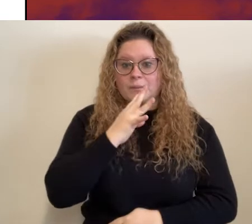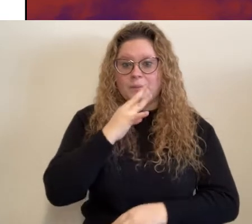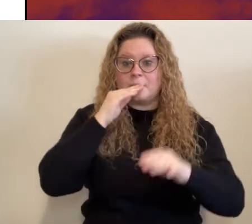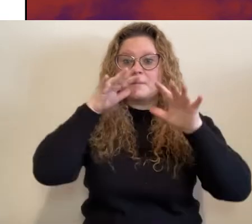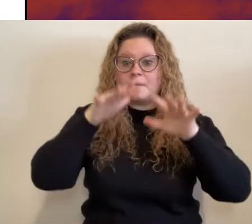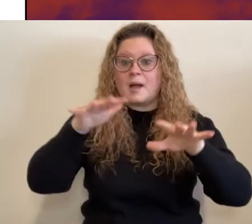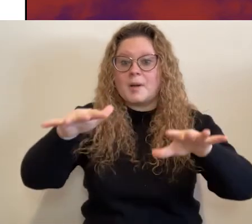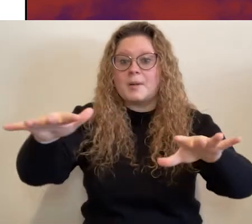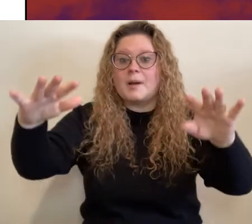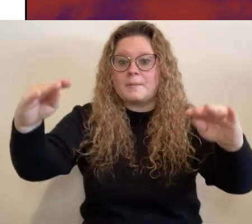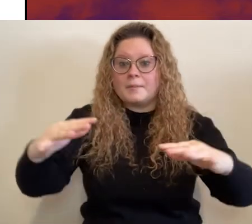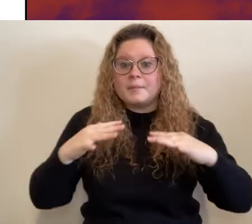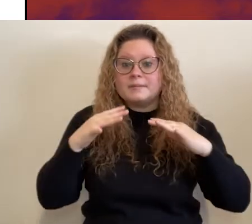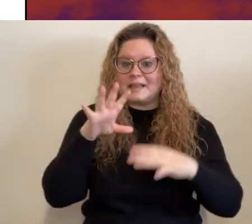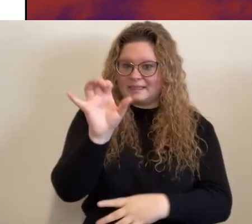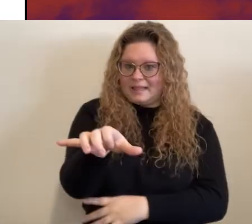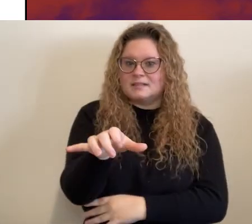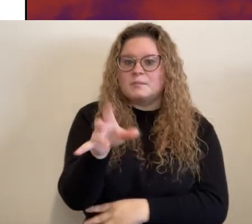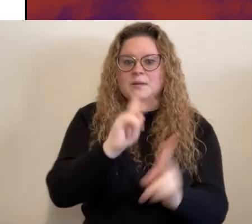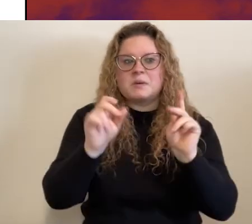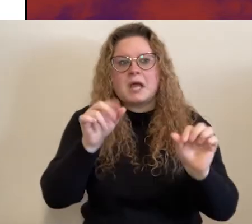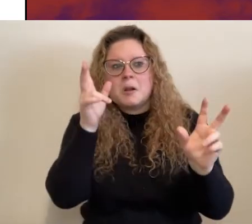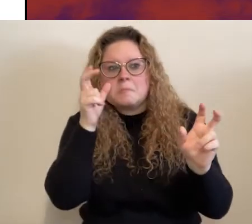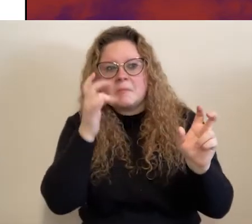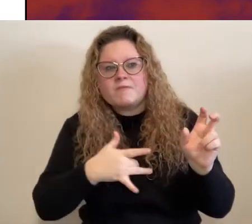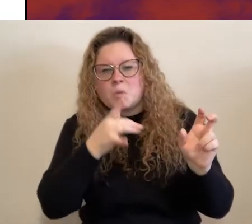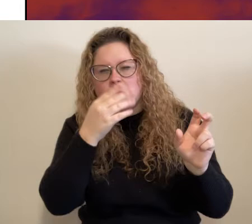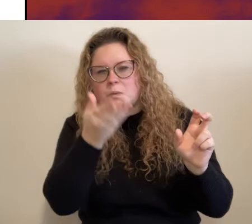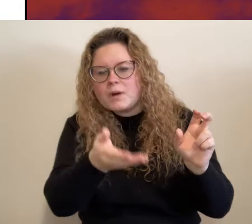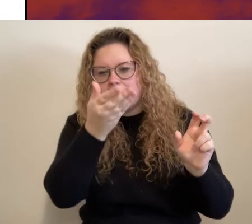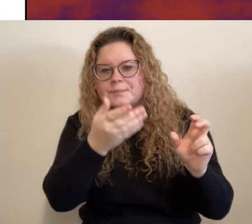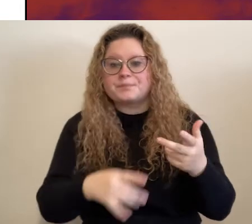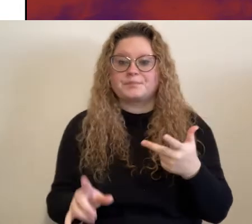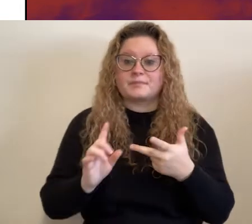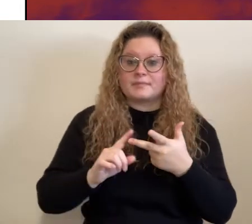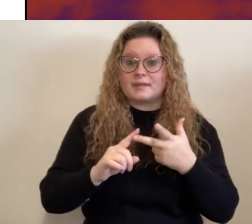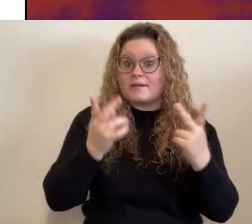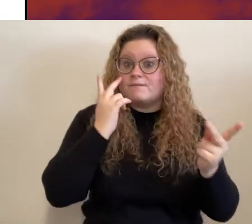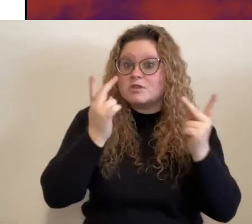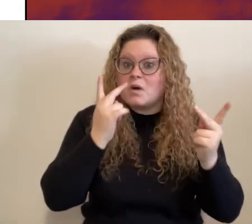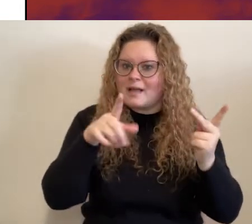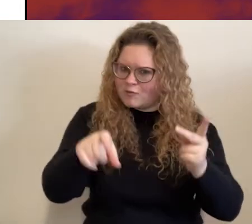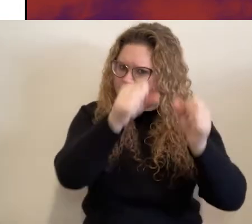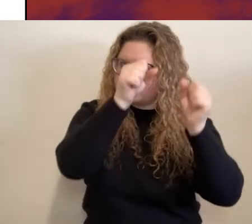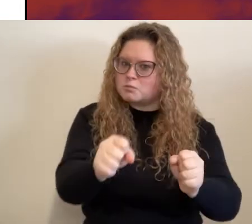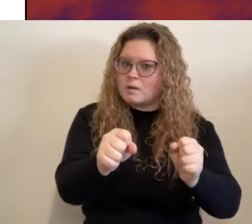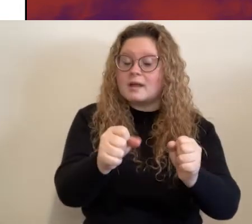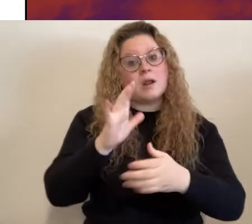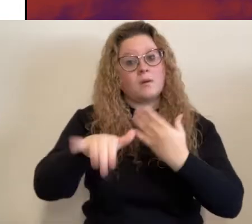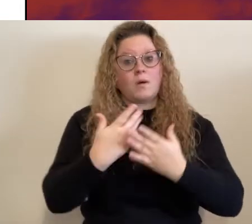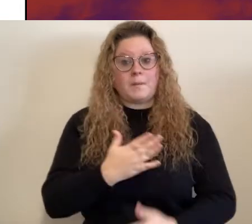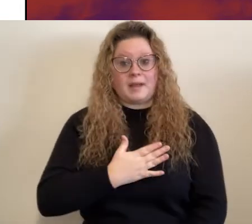are just the way that your voice moves. The visual, of course, intense. And I will note that all of the visuals,